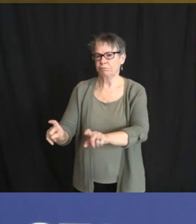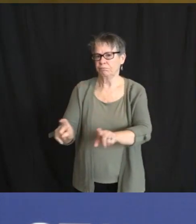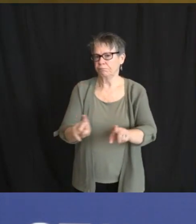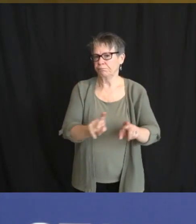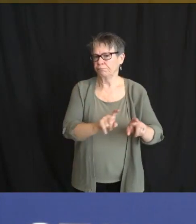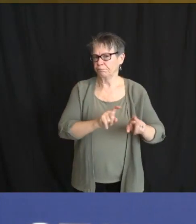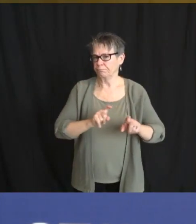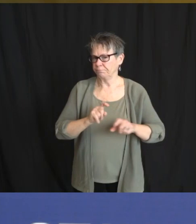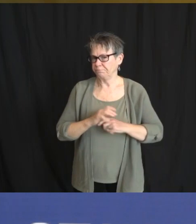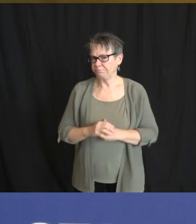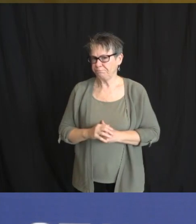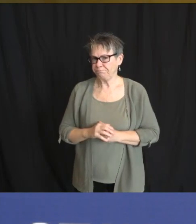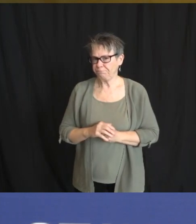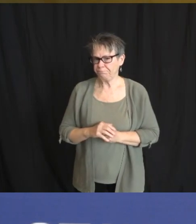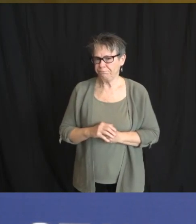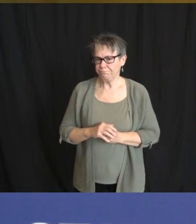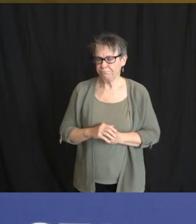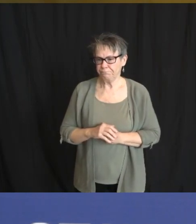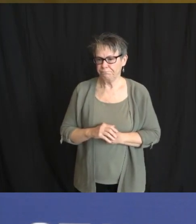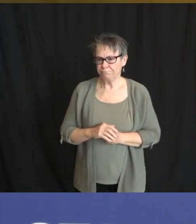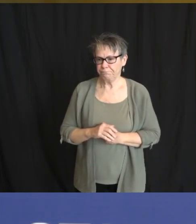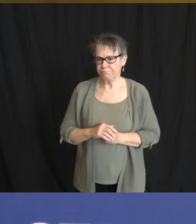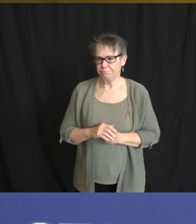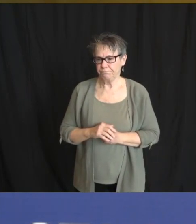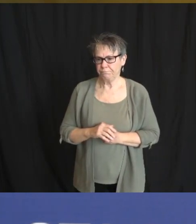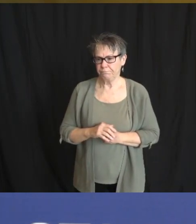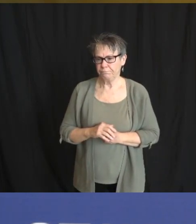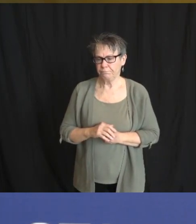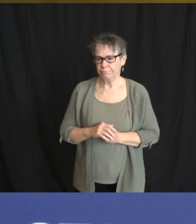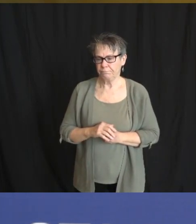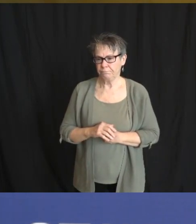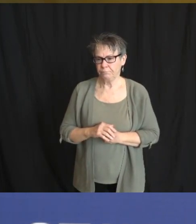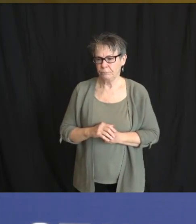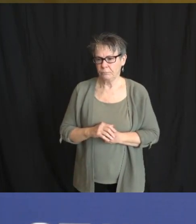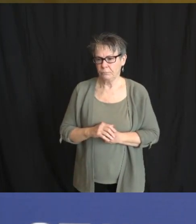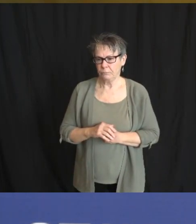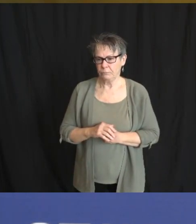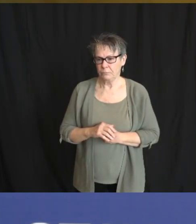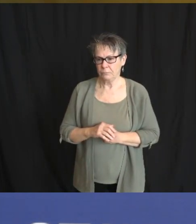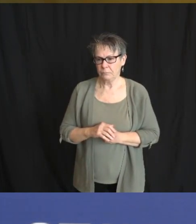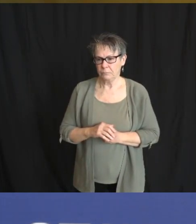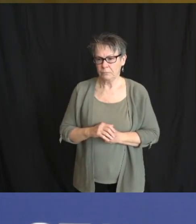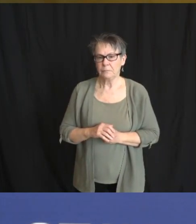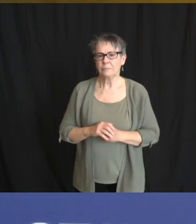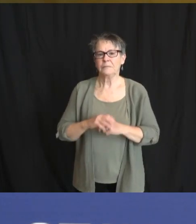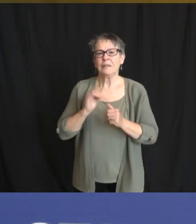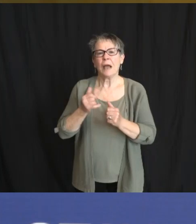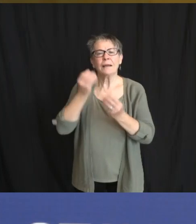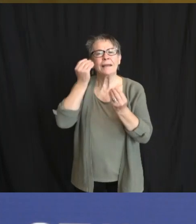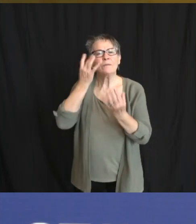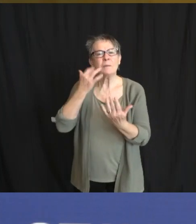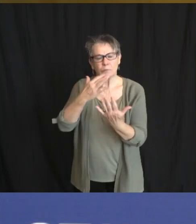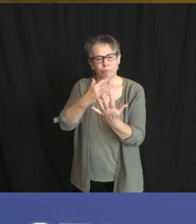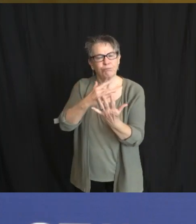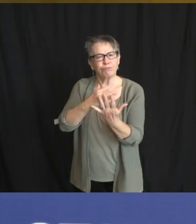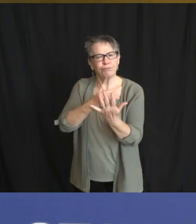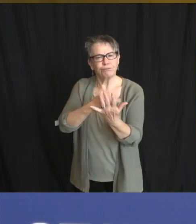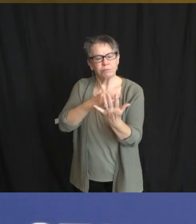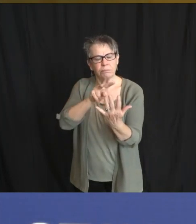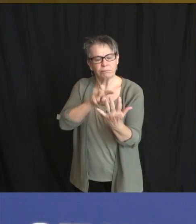previously reported. According to lab data, as of this morning, labs have reported